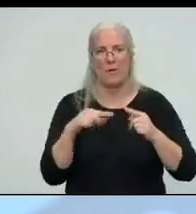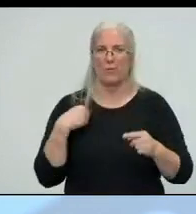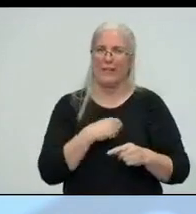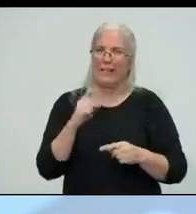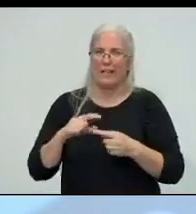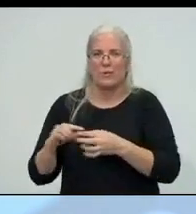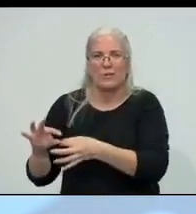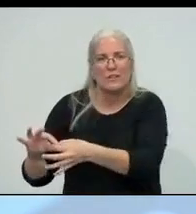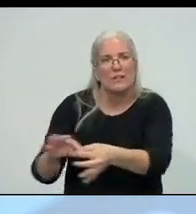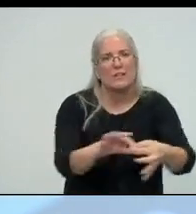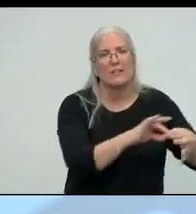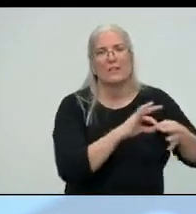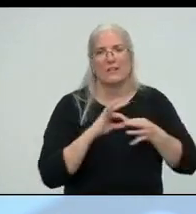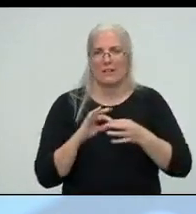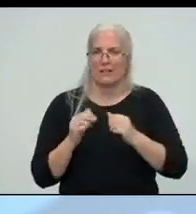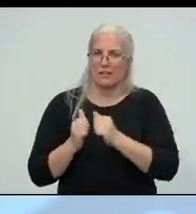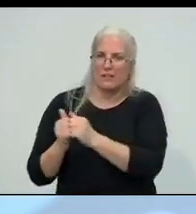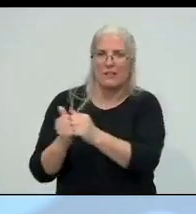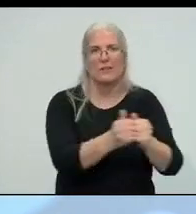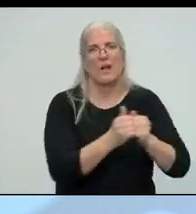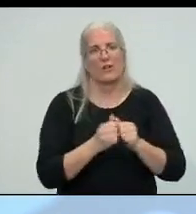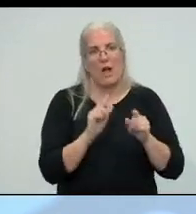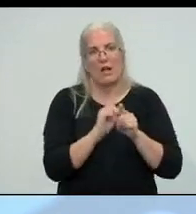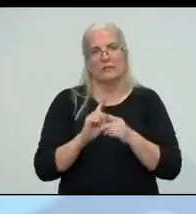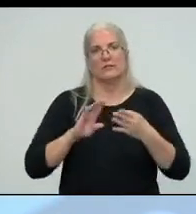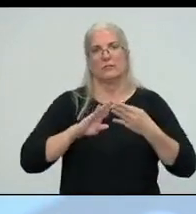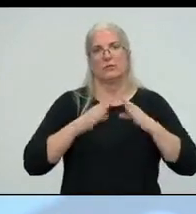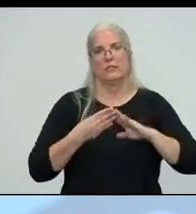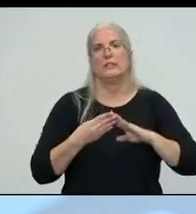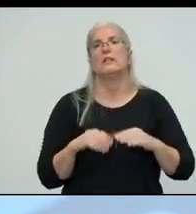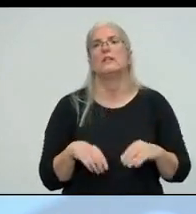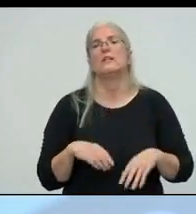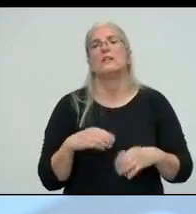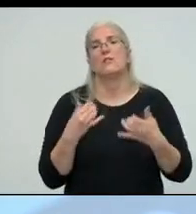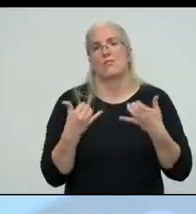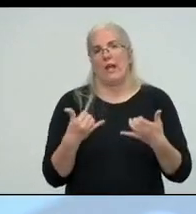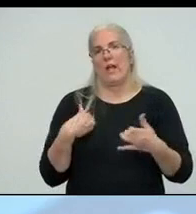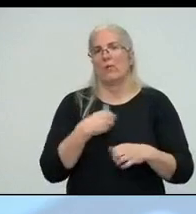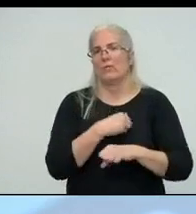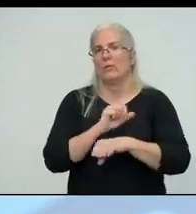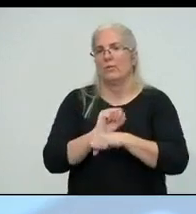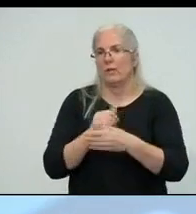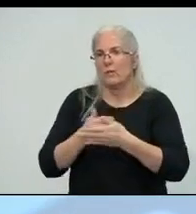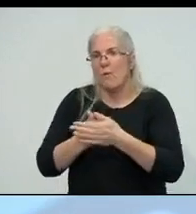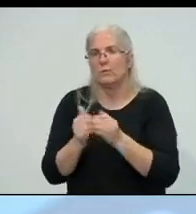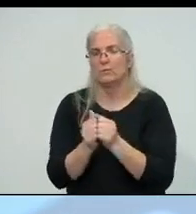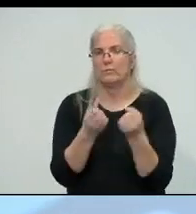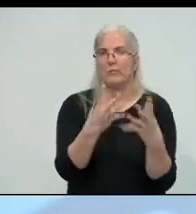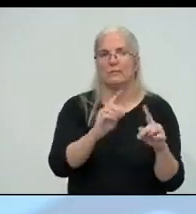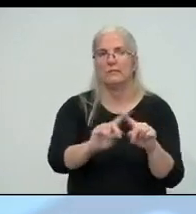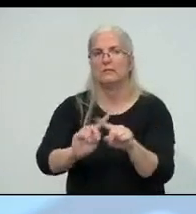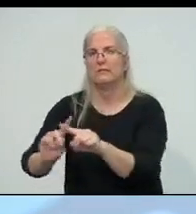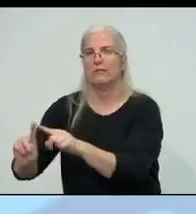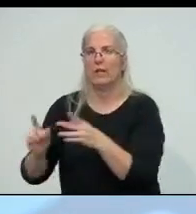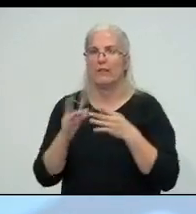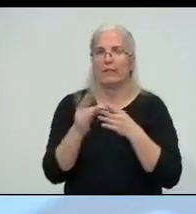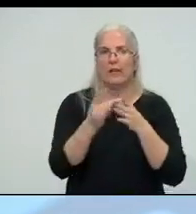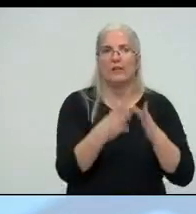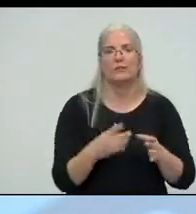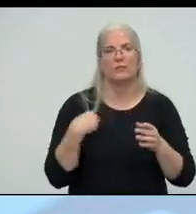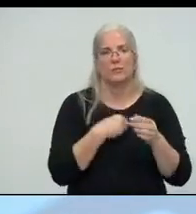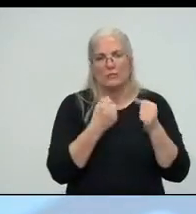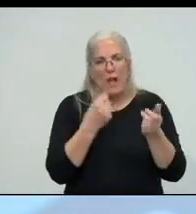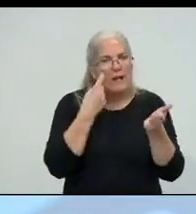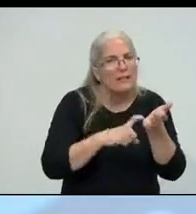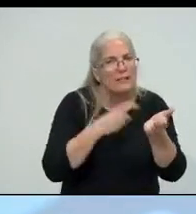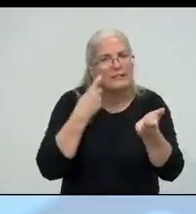community. So we work closely, we are currently working closely with many community leaders to identify ways to get our